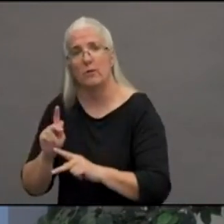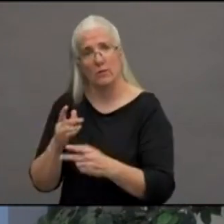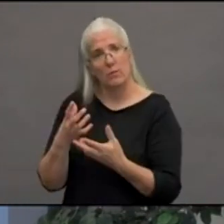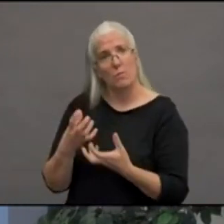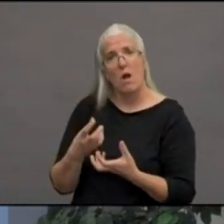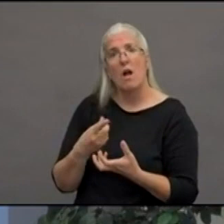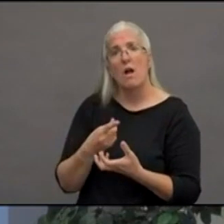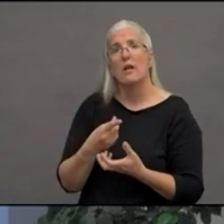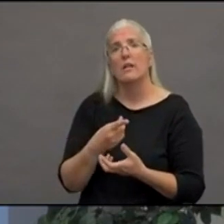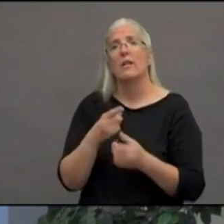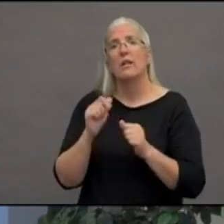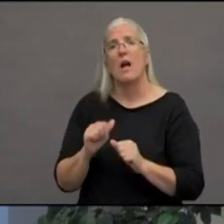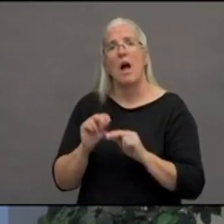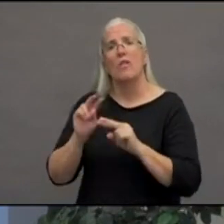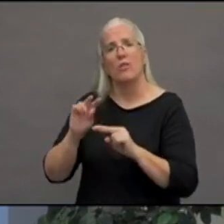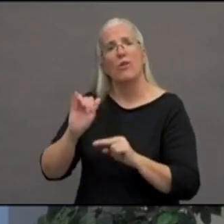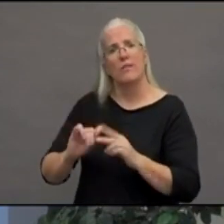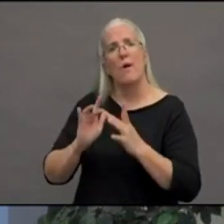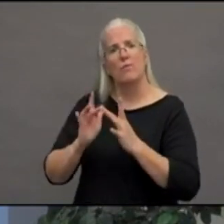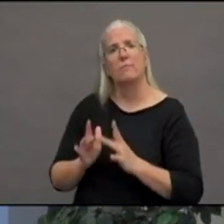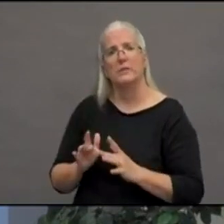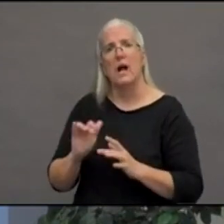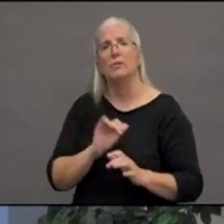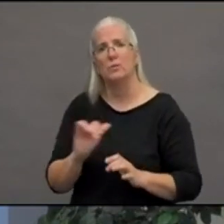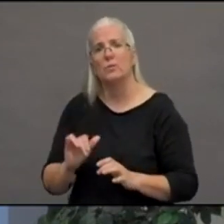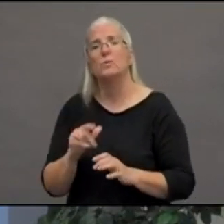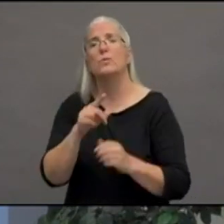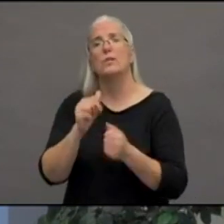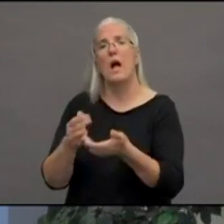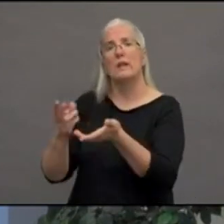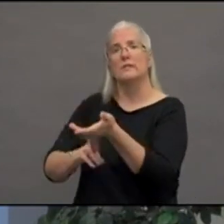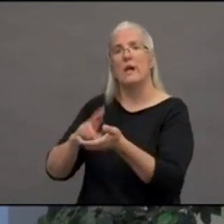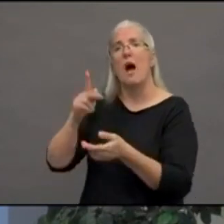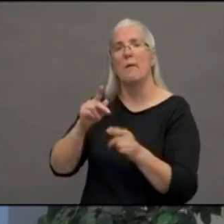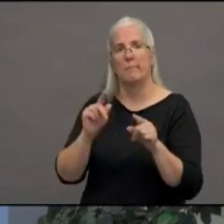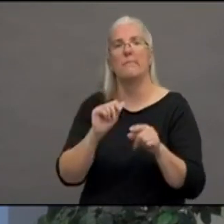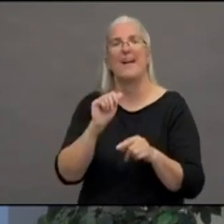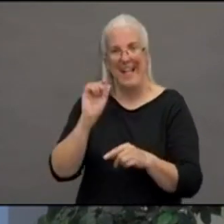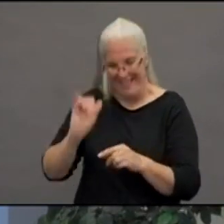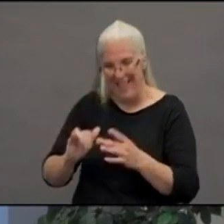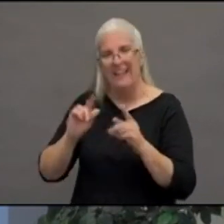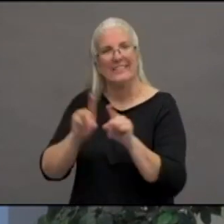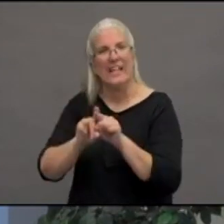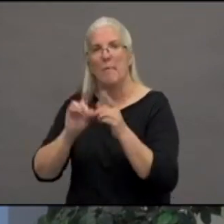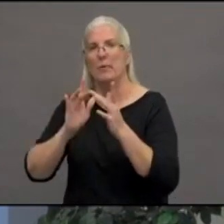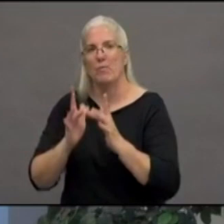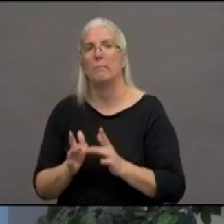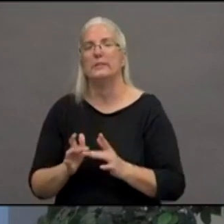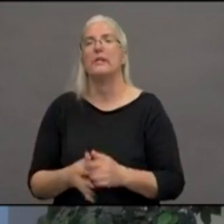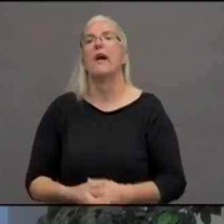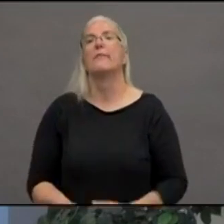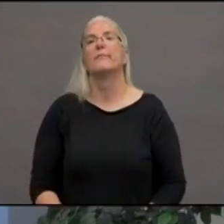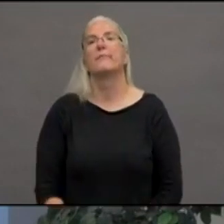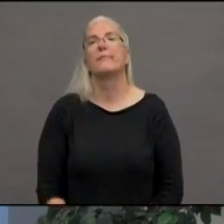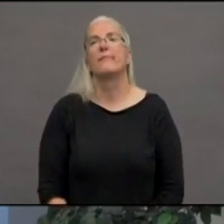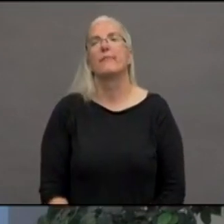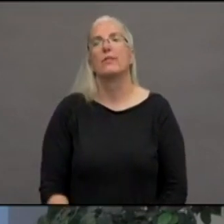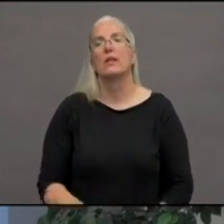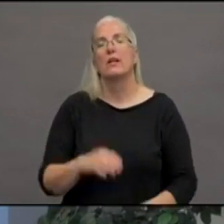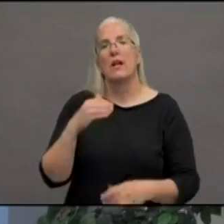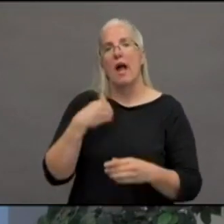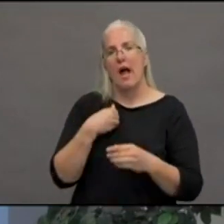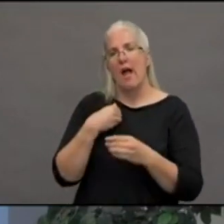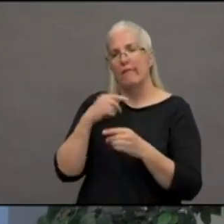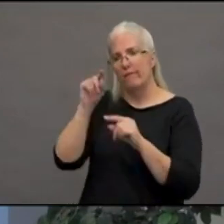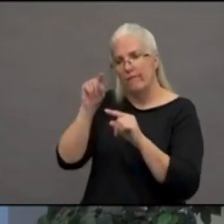food insecure, you can register at Silicon Valley Strong. Put in your information and they'll tell you where you can volunteer. So that's a great